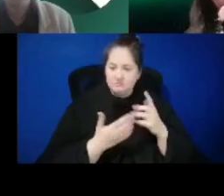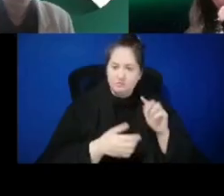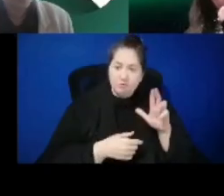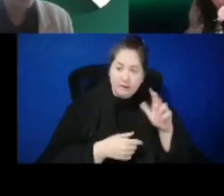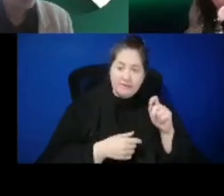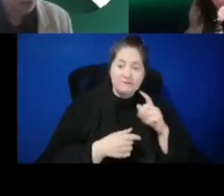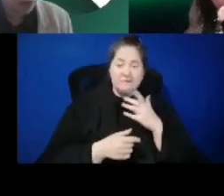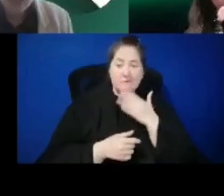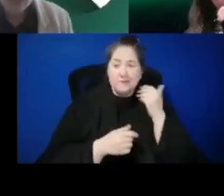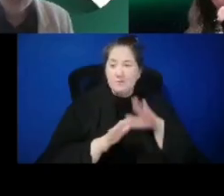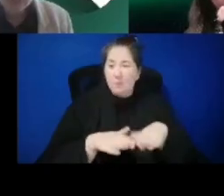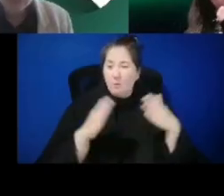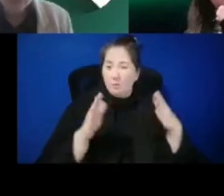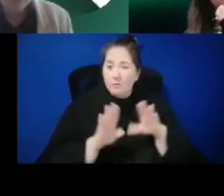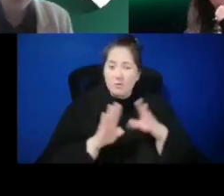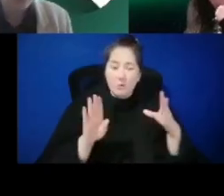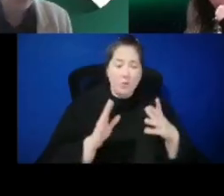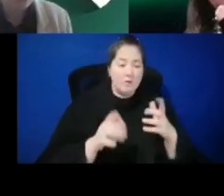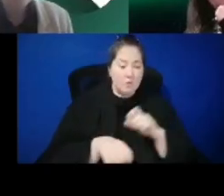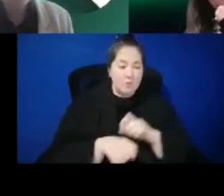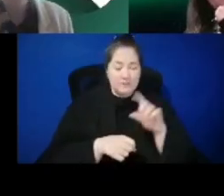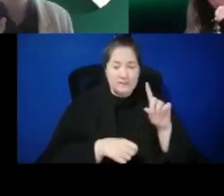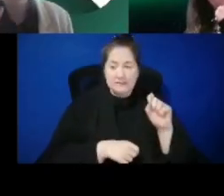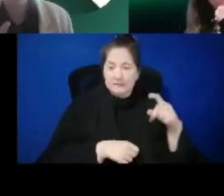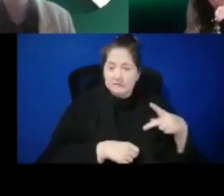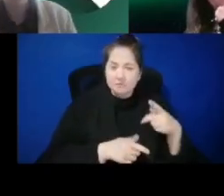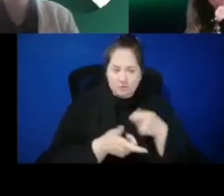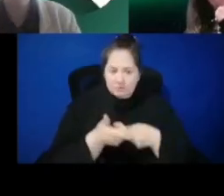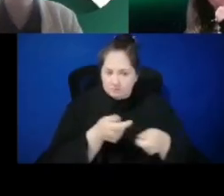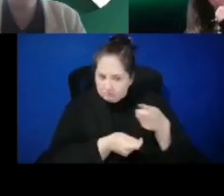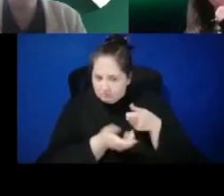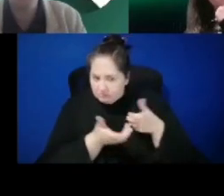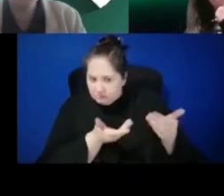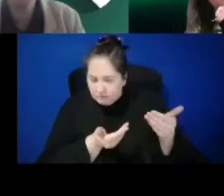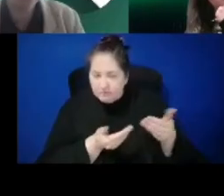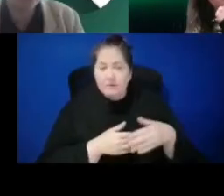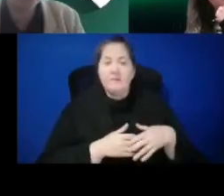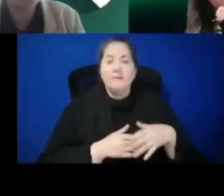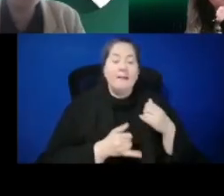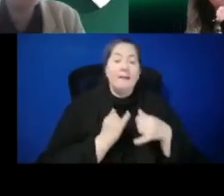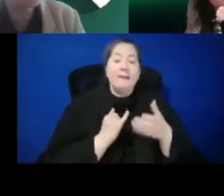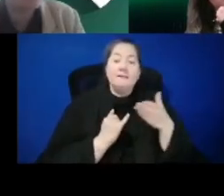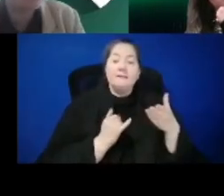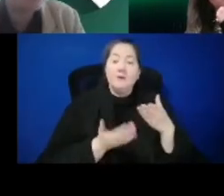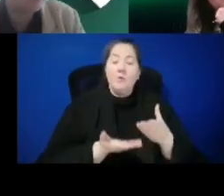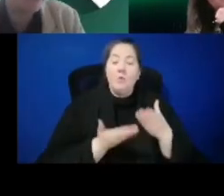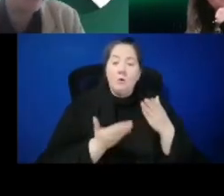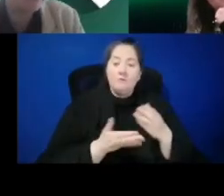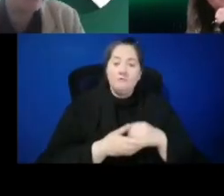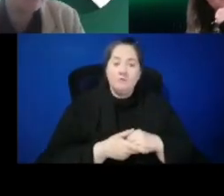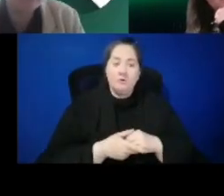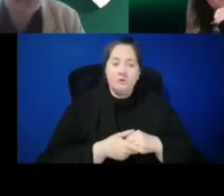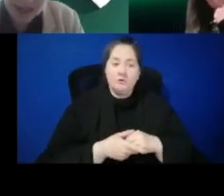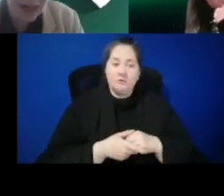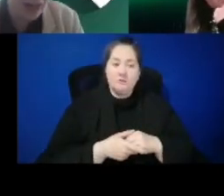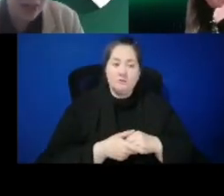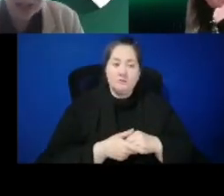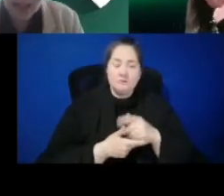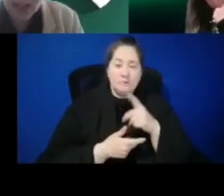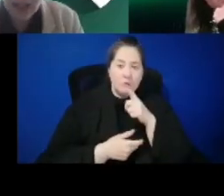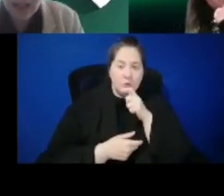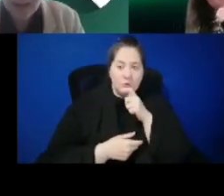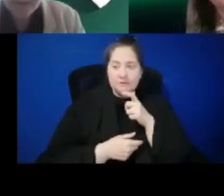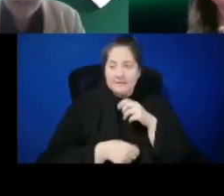that door to working as a DSP. And then the last thing I'd offer, particularly for someone who is sitting